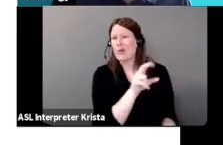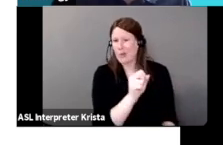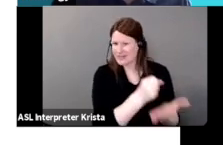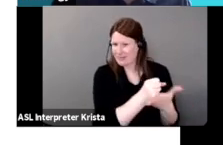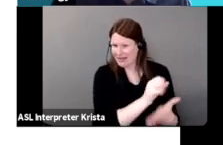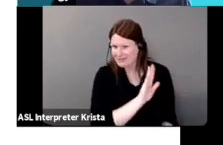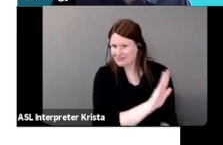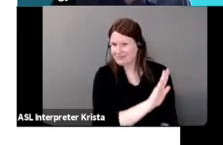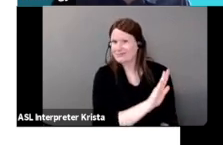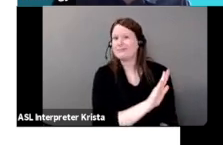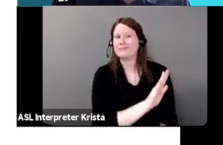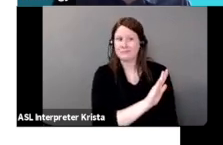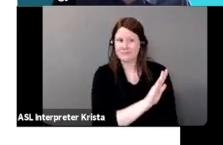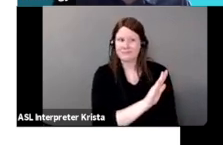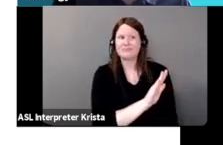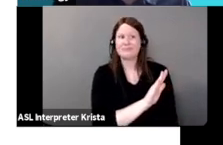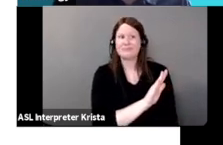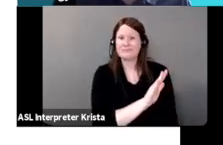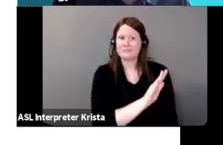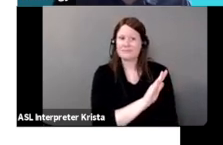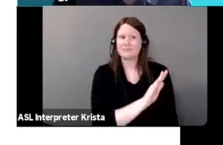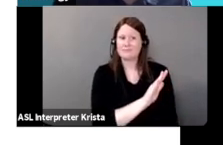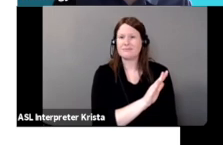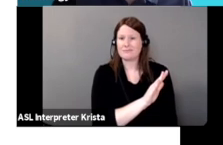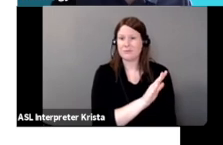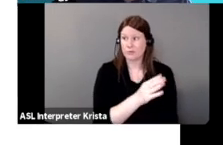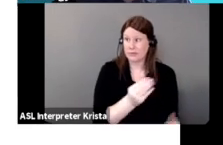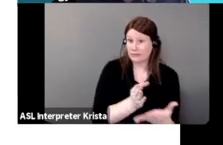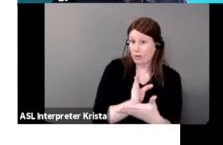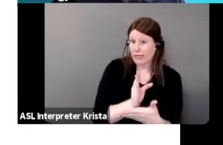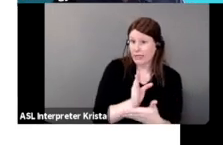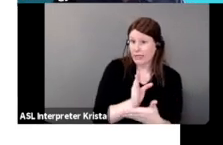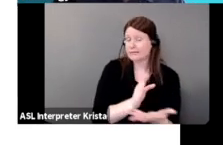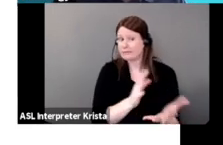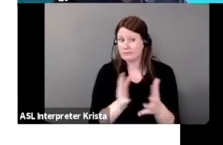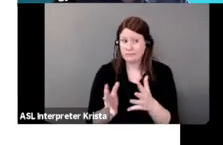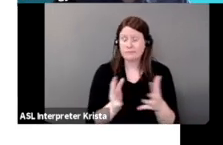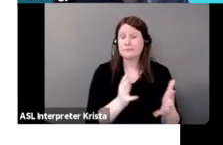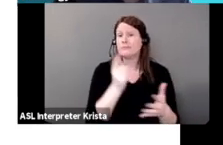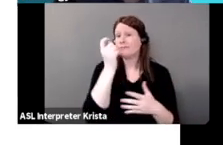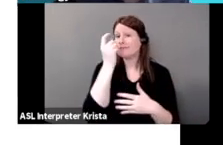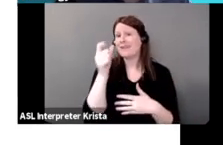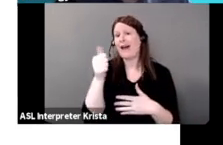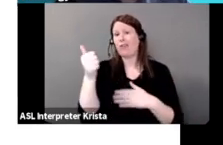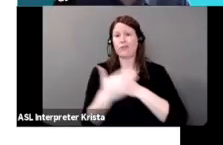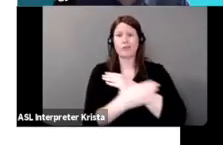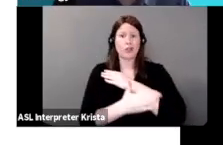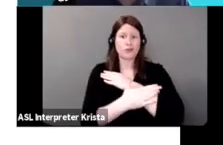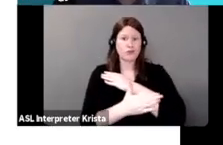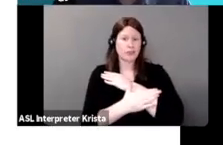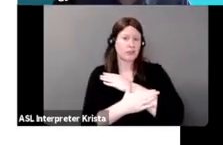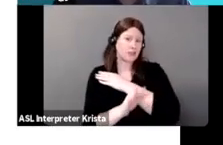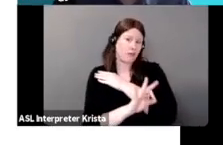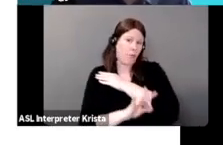for as far as granting you patent rights. However, foreign patents may be recognized for